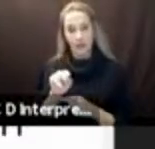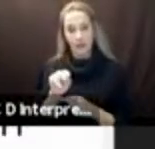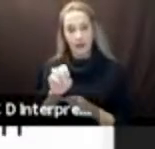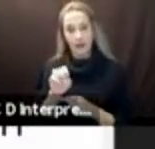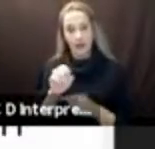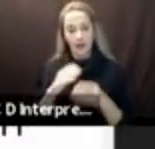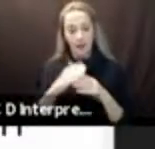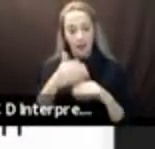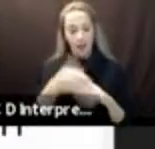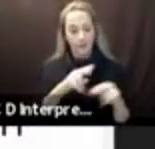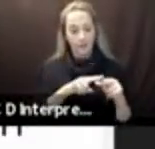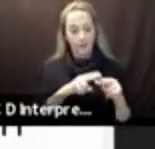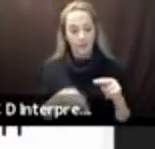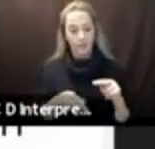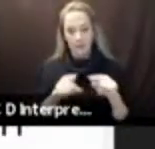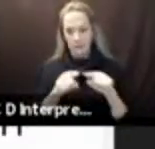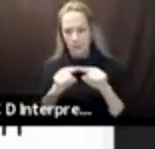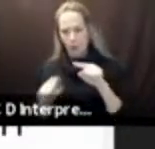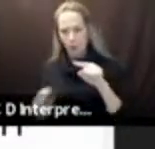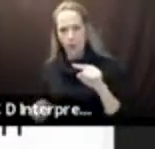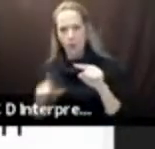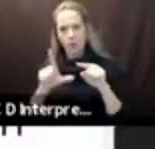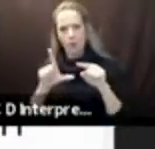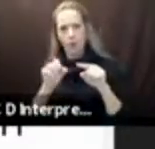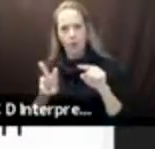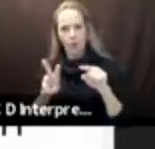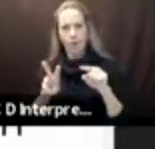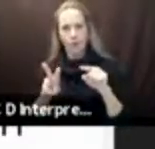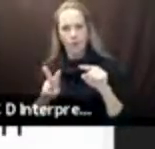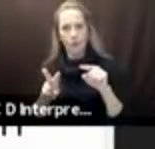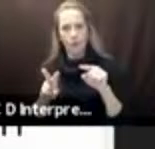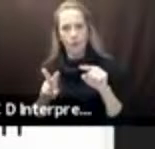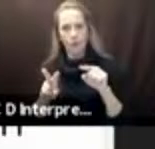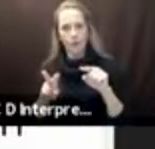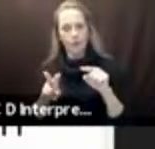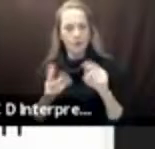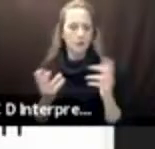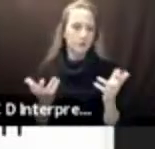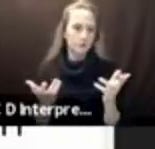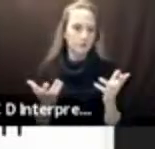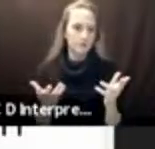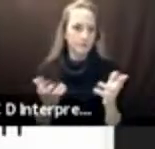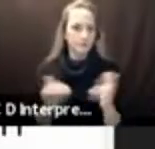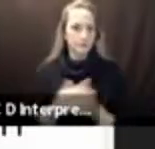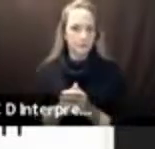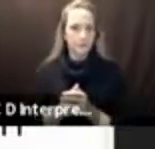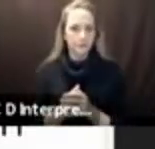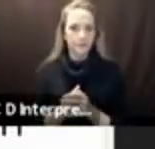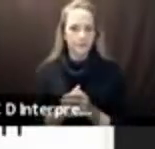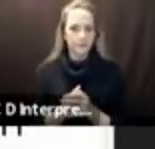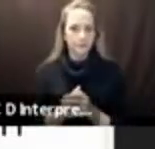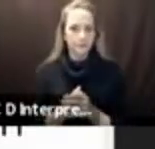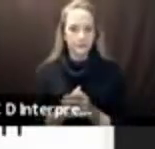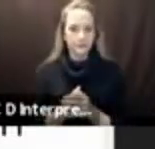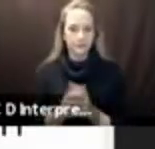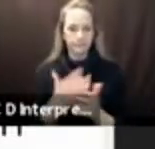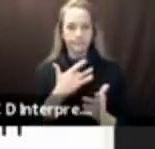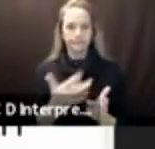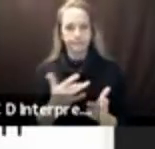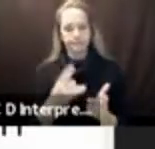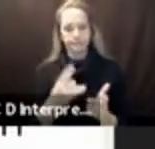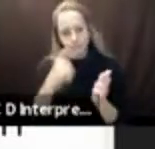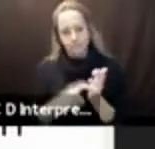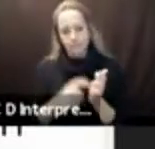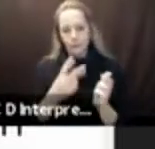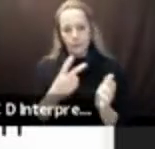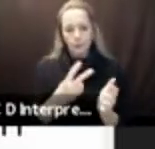dip in the last week, how much lower that is. And so, you know, it's only when we see 3 or 4 trend